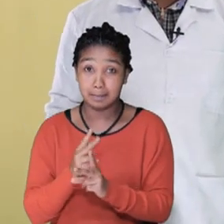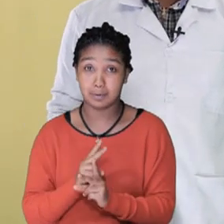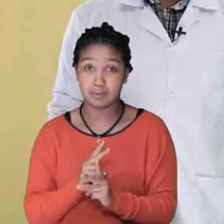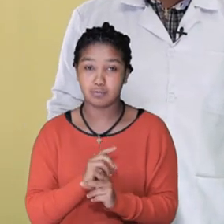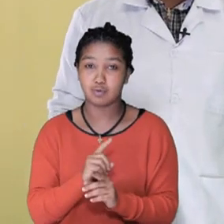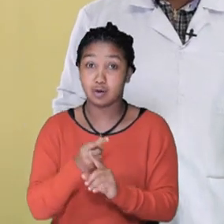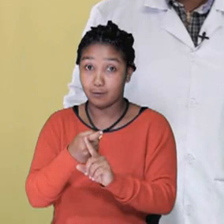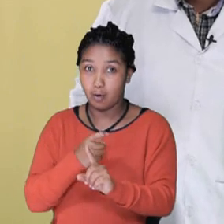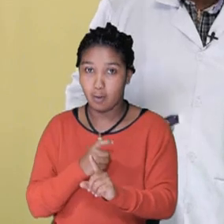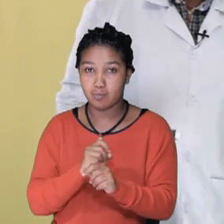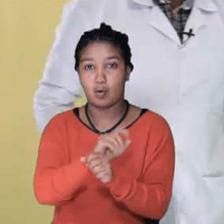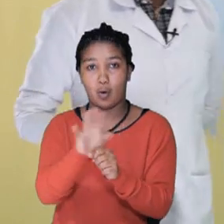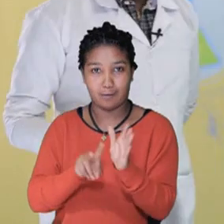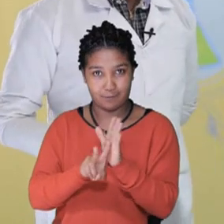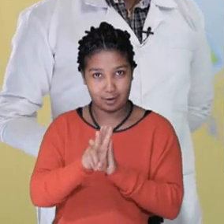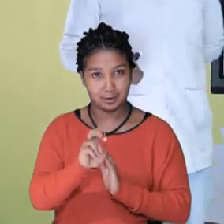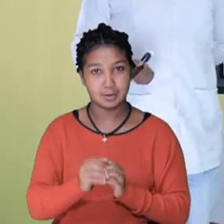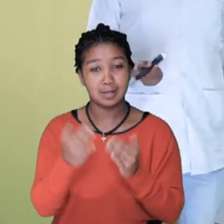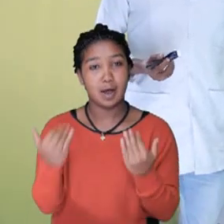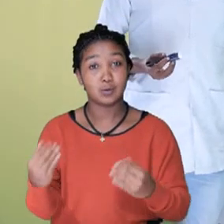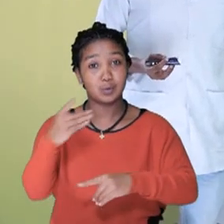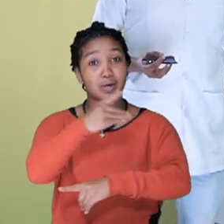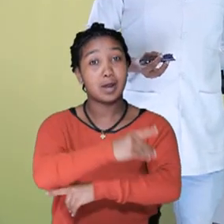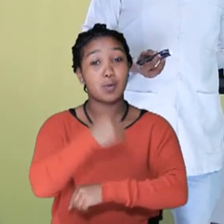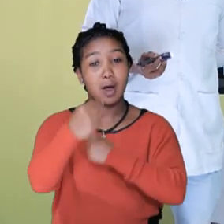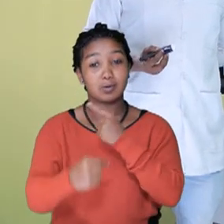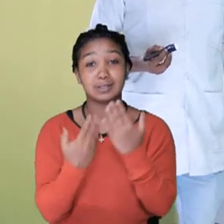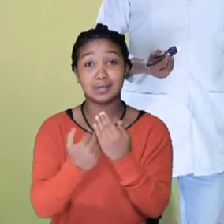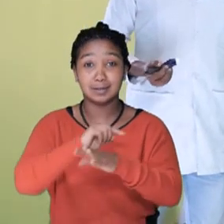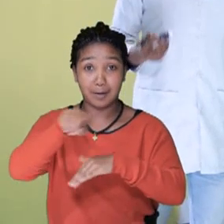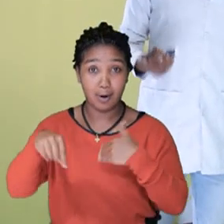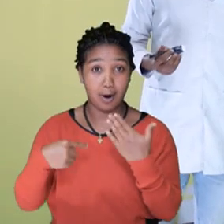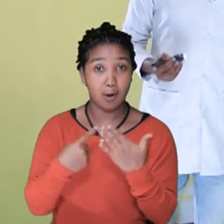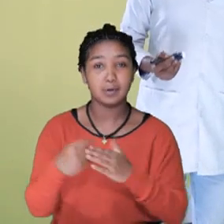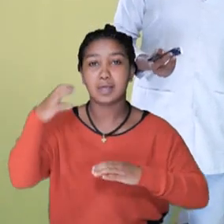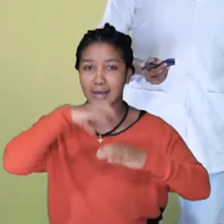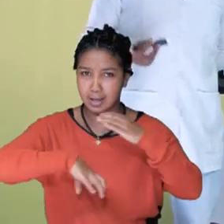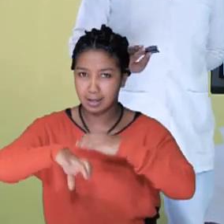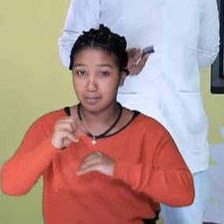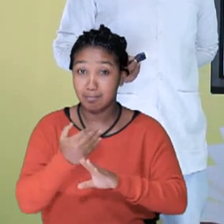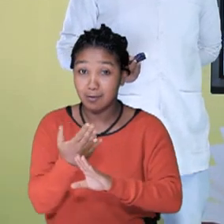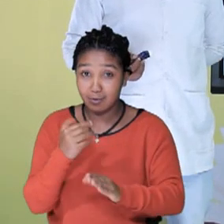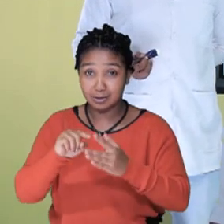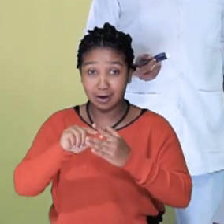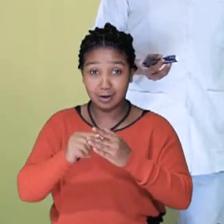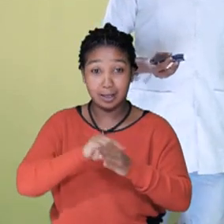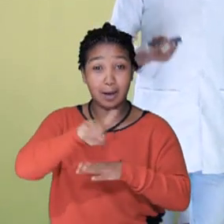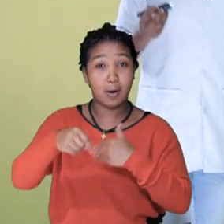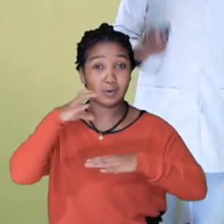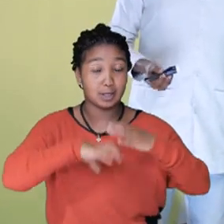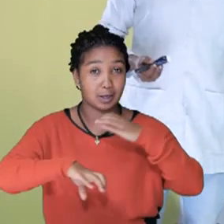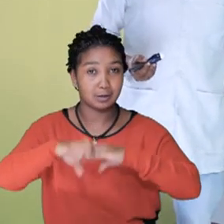yourselves from corona. Now today we are discussing about heat. Before starting about heat,